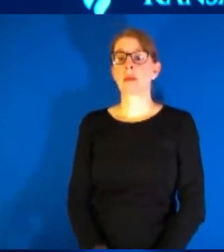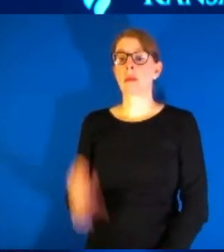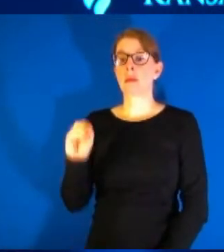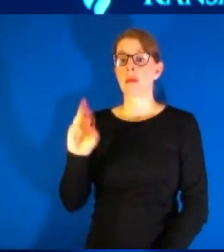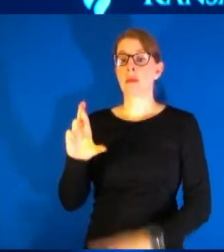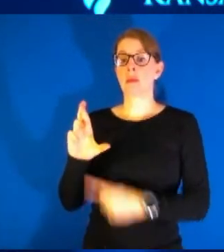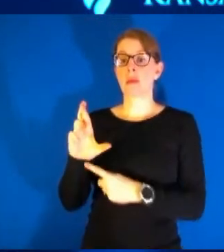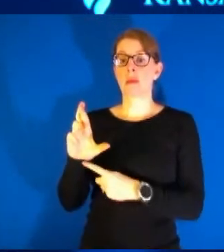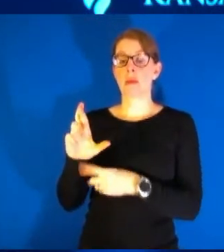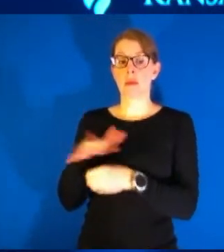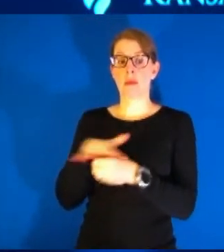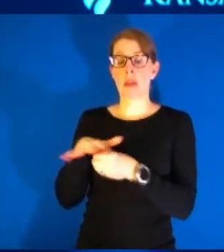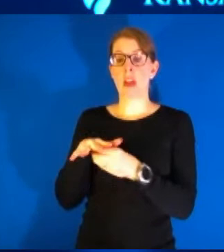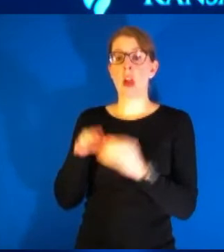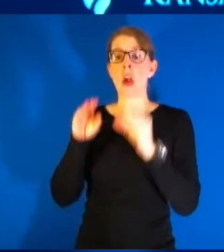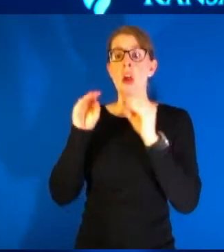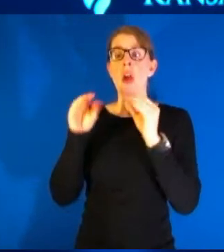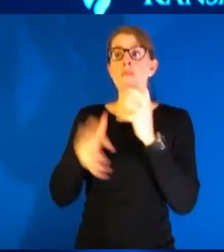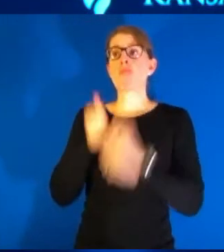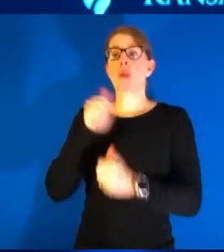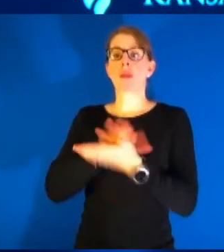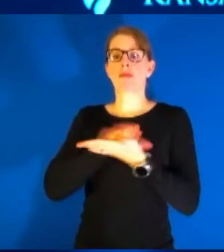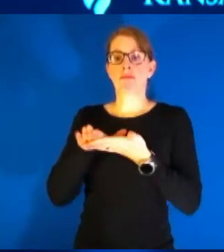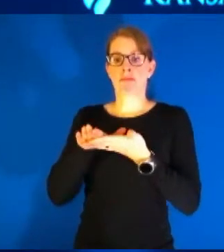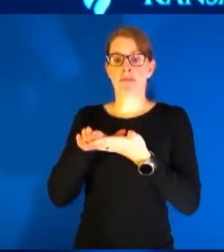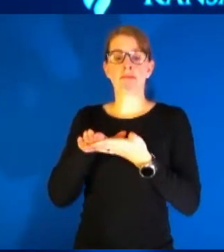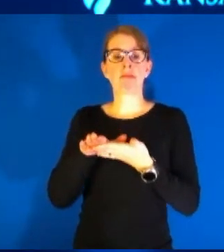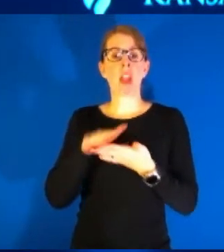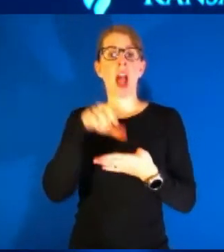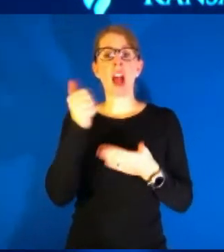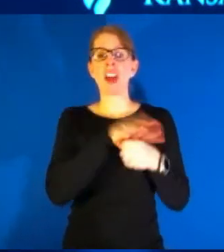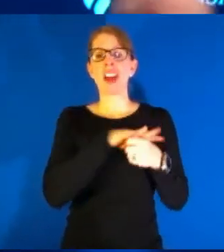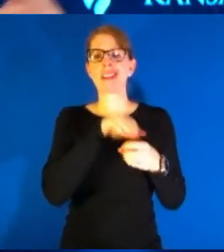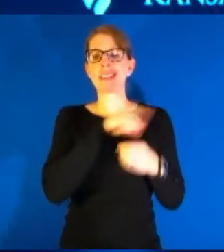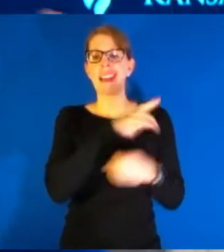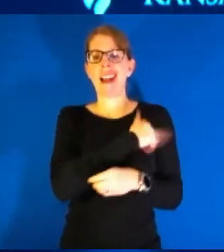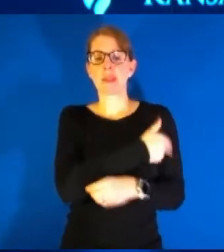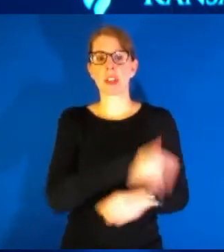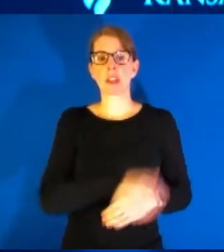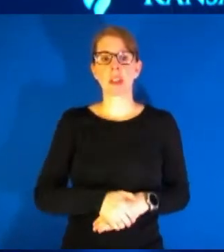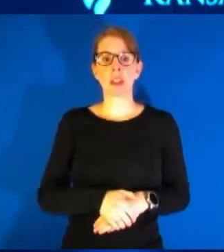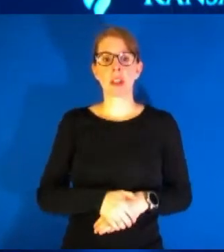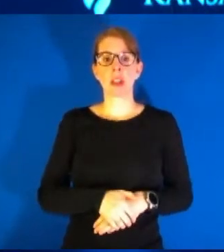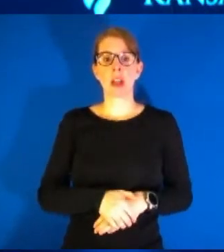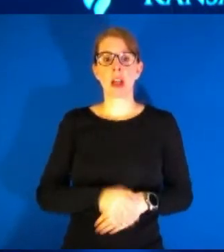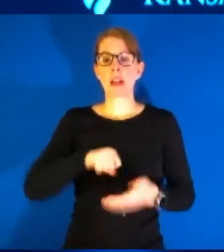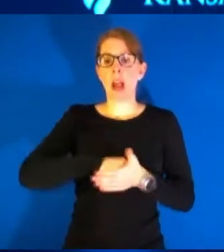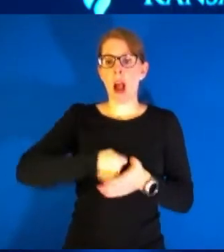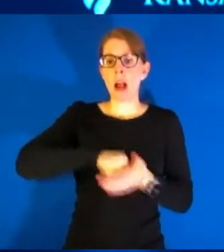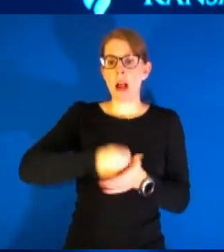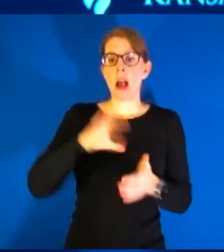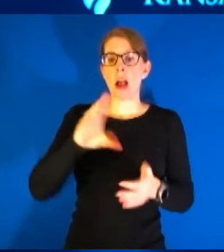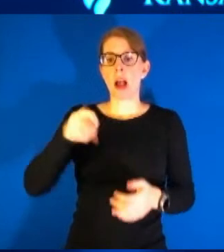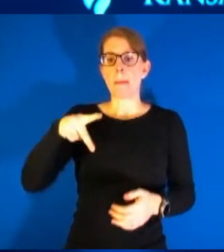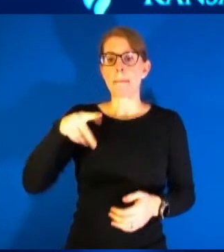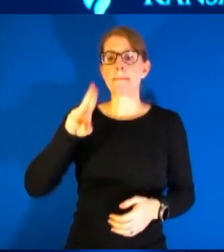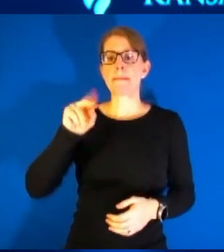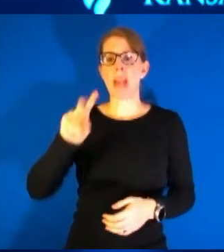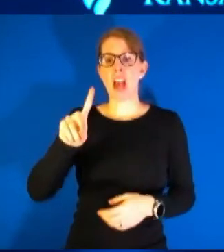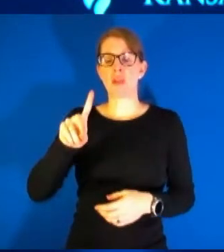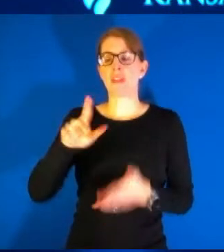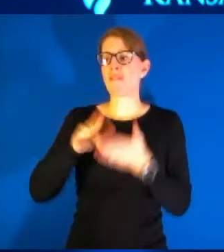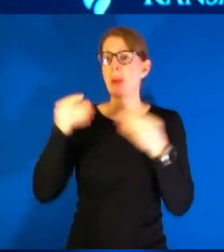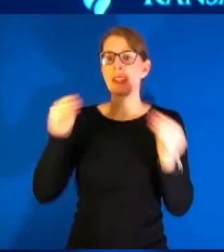the most sterile, right? And certainly there are areas in the hospital that are compounding and pharmacy and so forth, very sterile. But when you